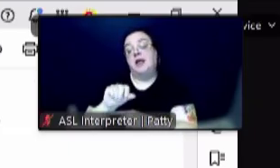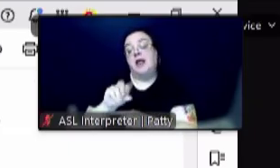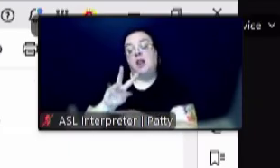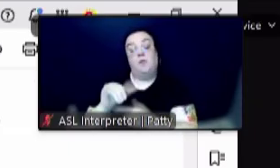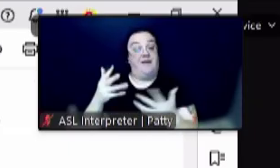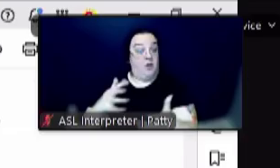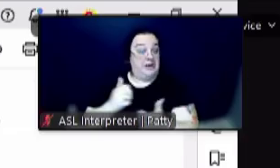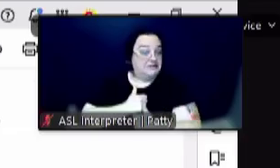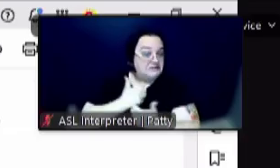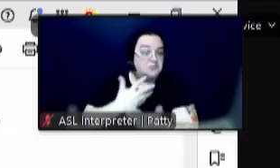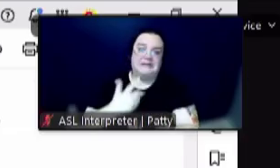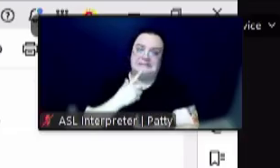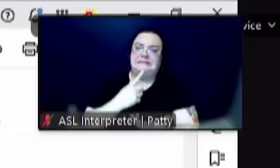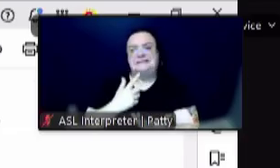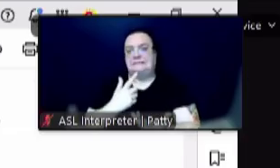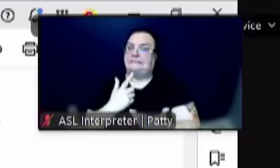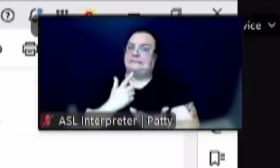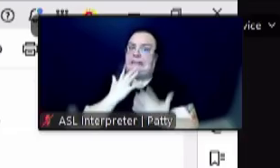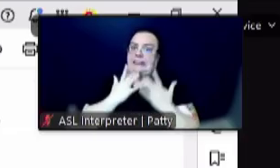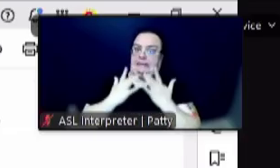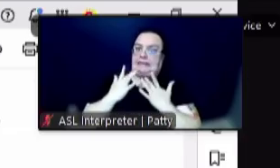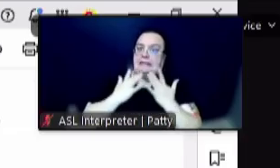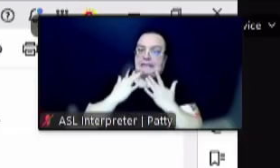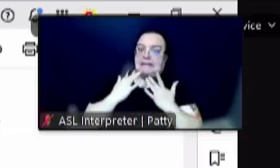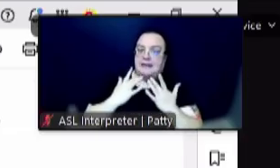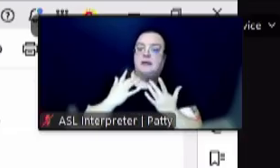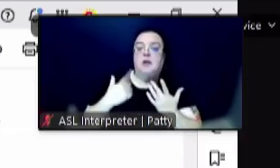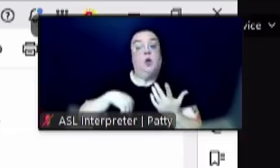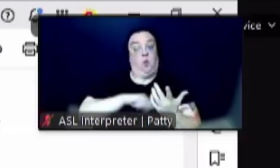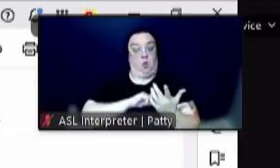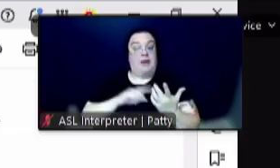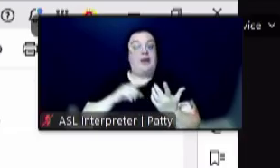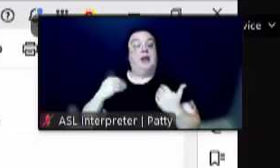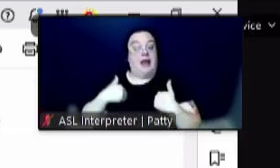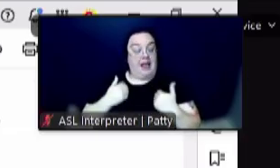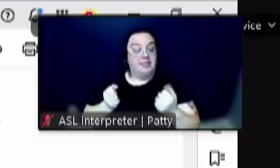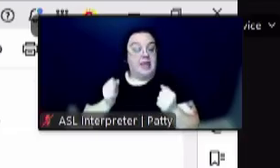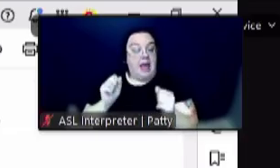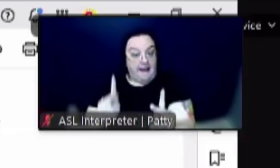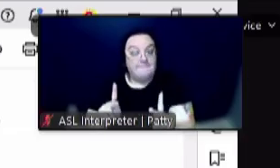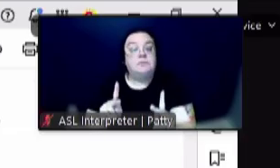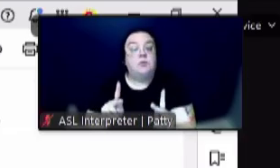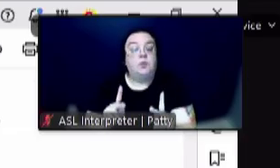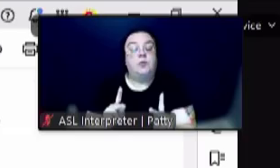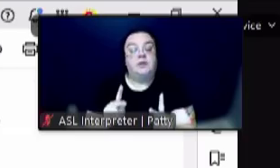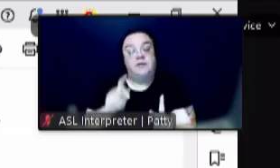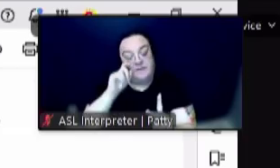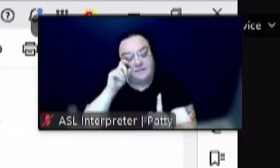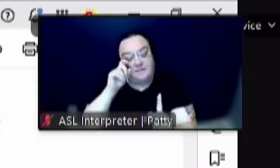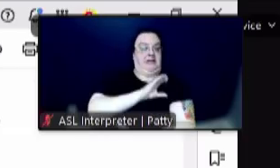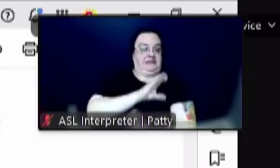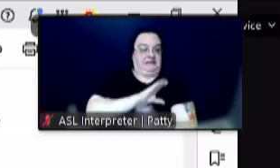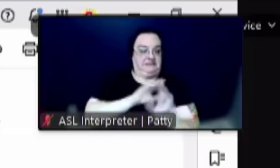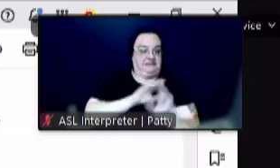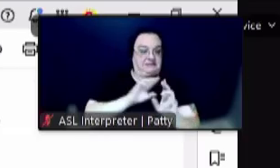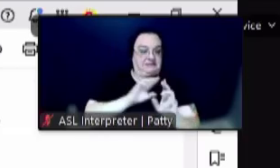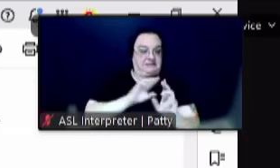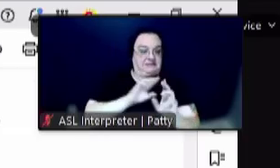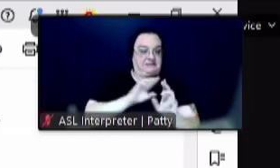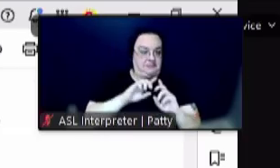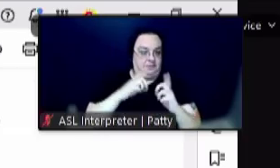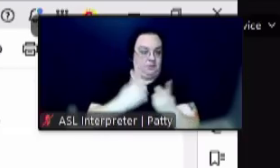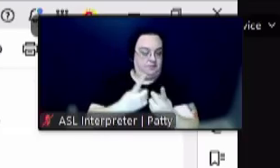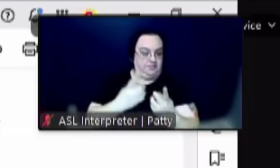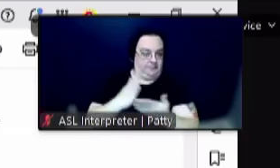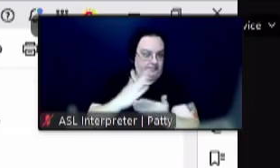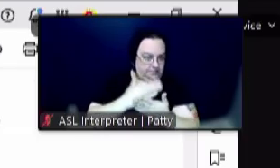it's quite lean. We had the opportunity in the previous police department's budget presentation